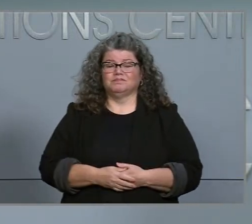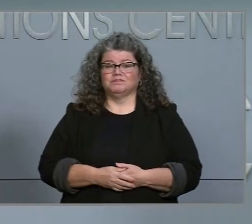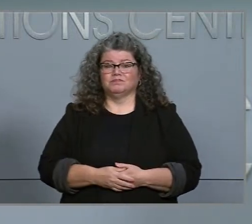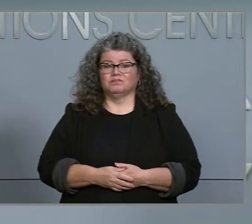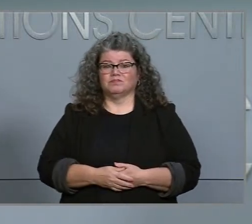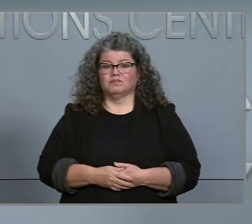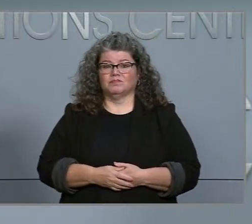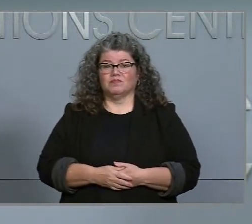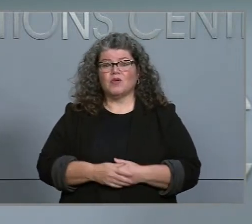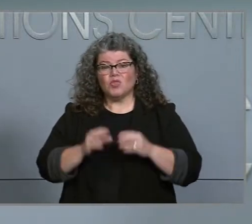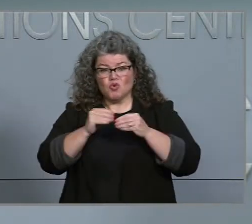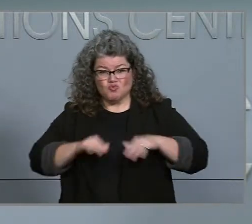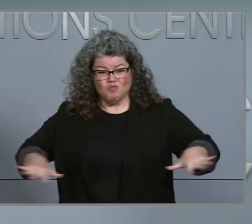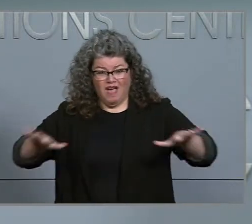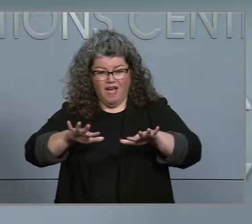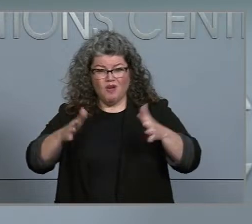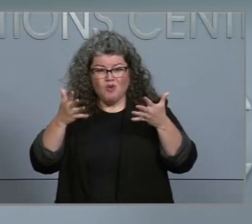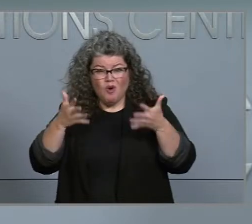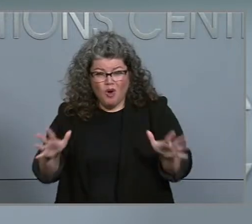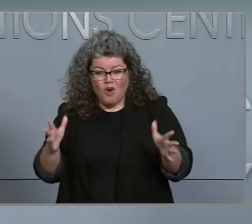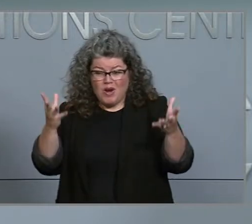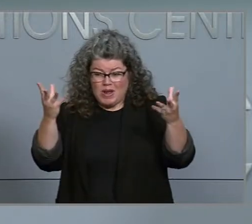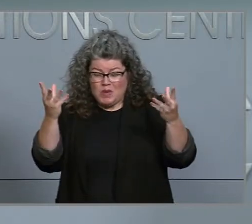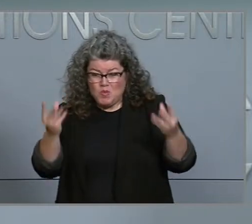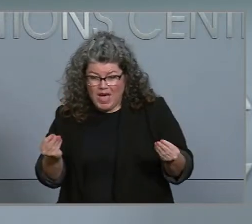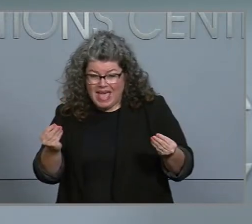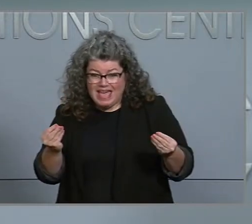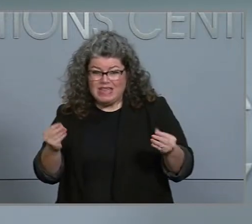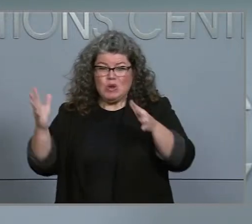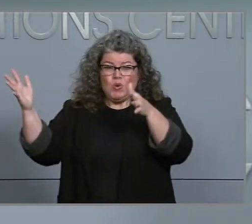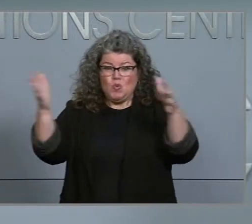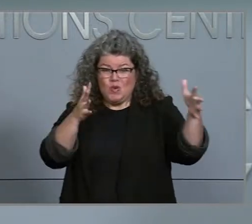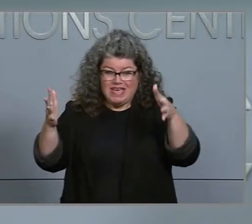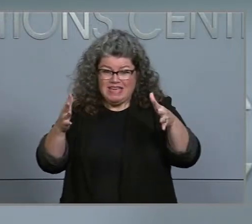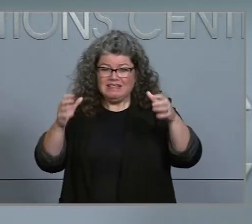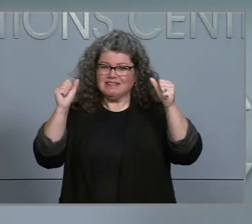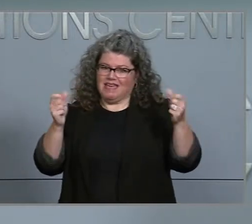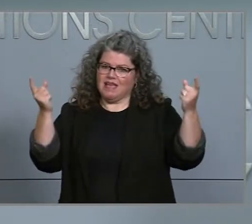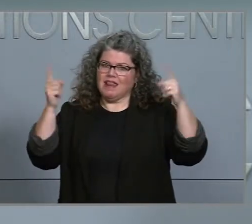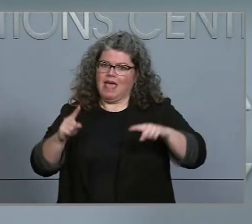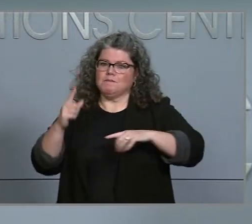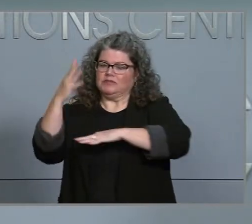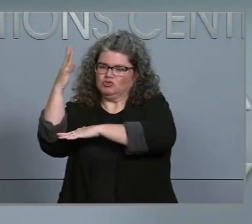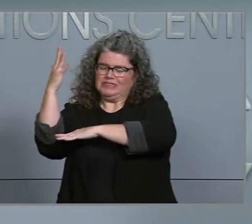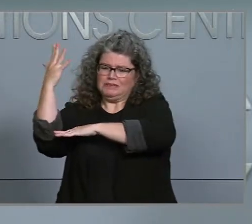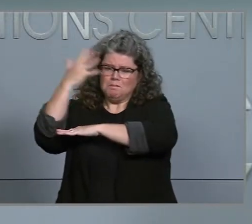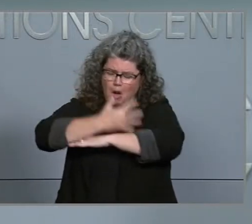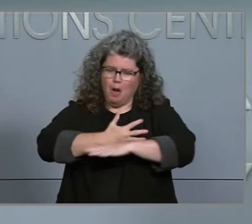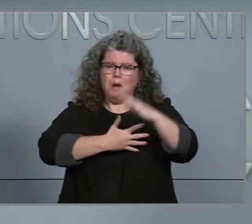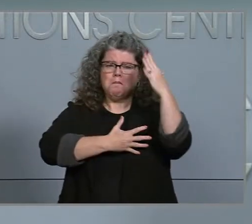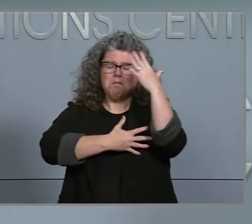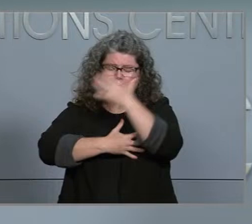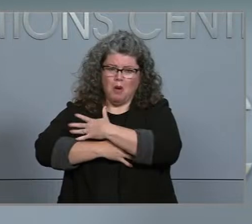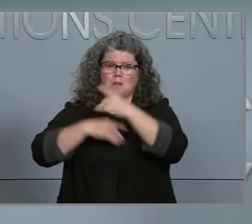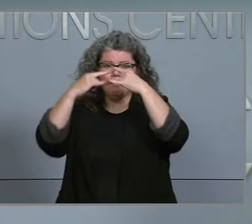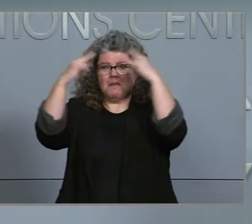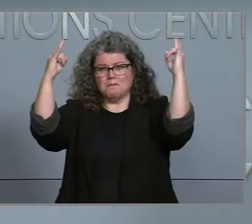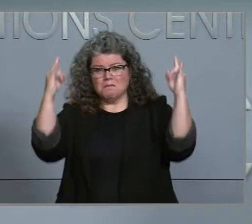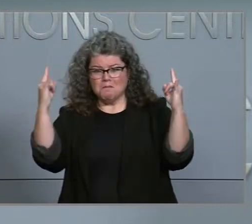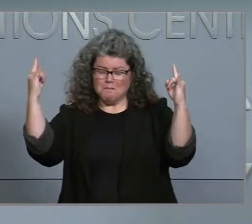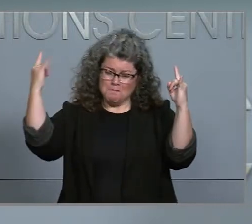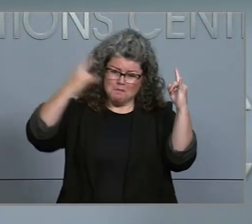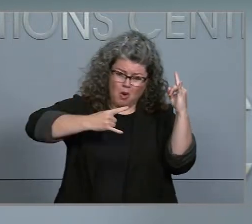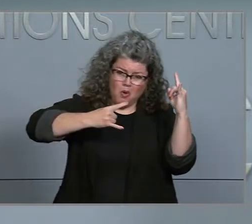saturated soil and winds, can lead to downed trees and power lines. Make sure you and your family are ready